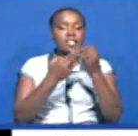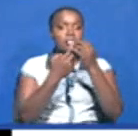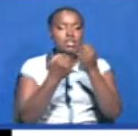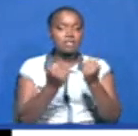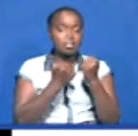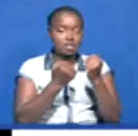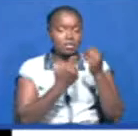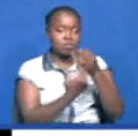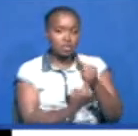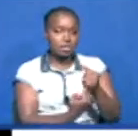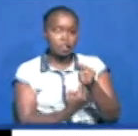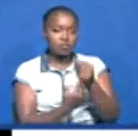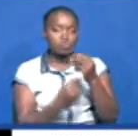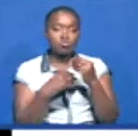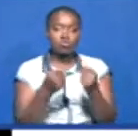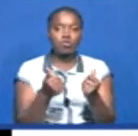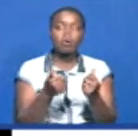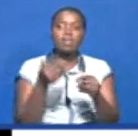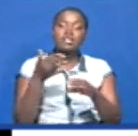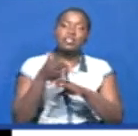address illicit trade in the country.